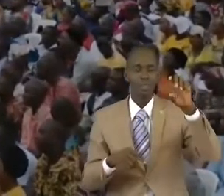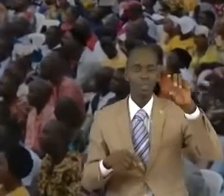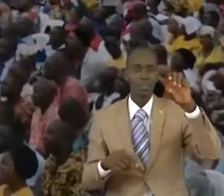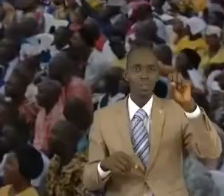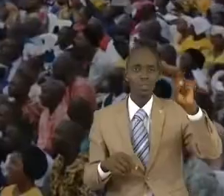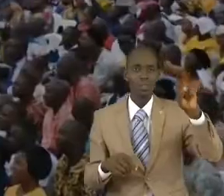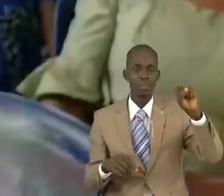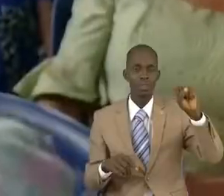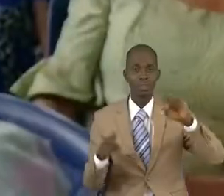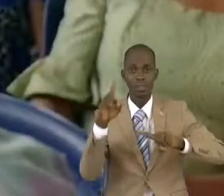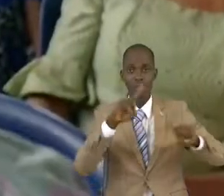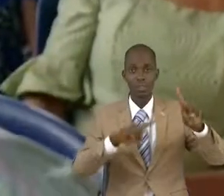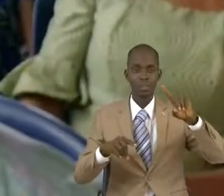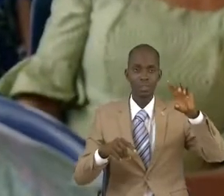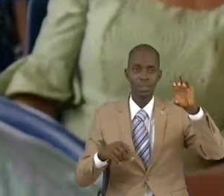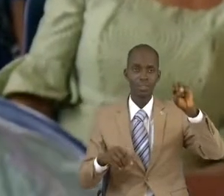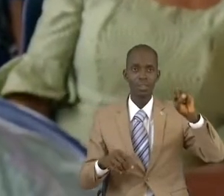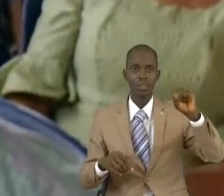Sage.